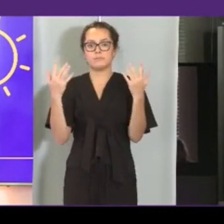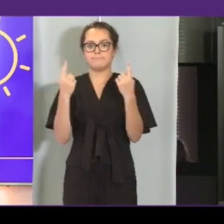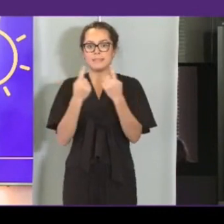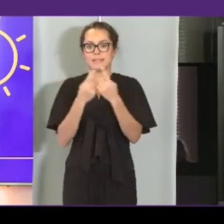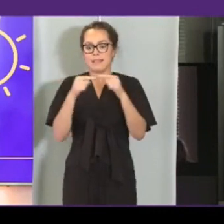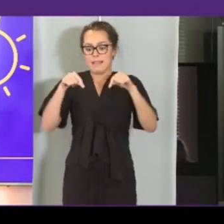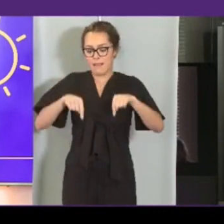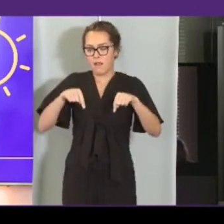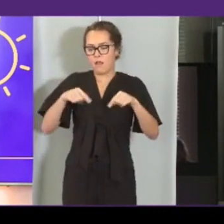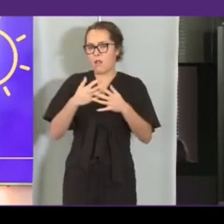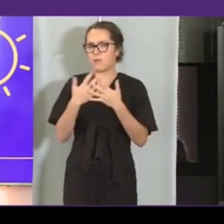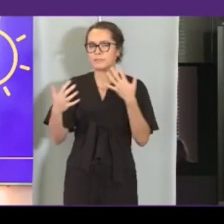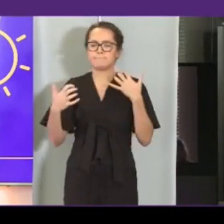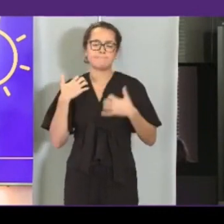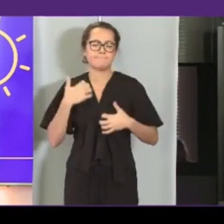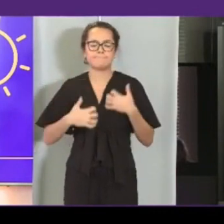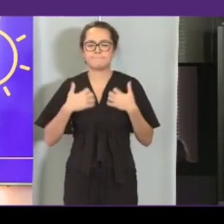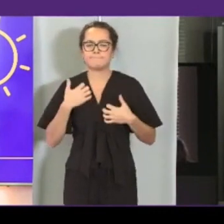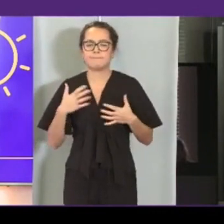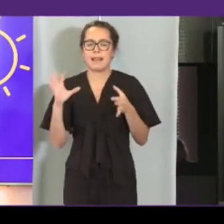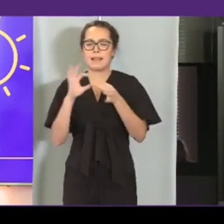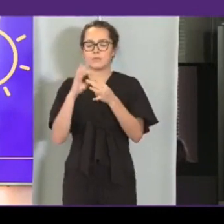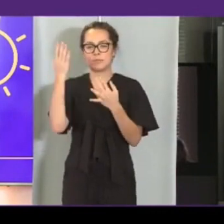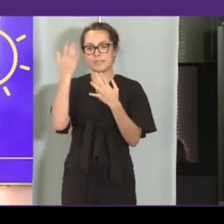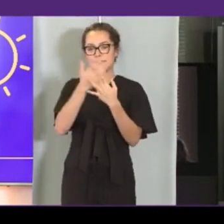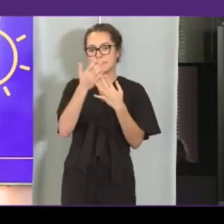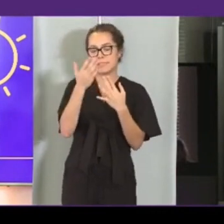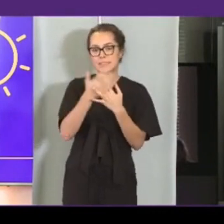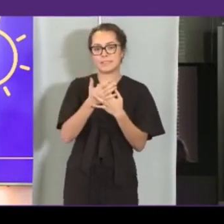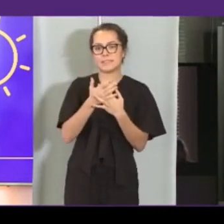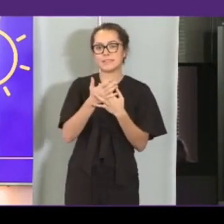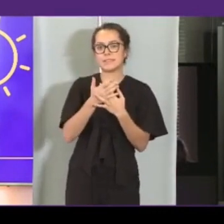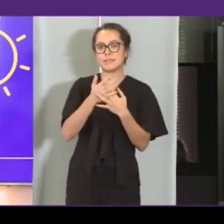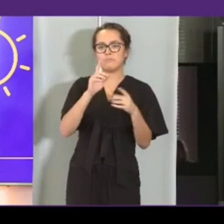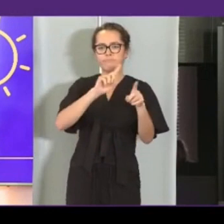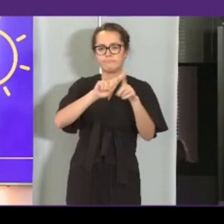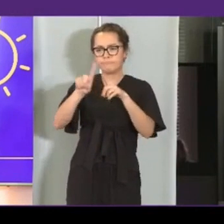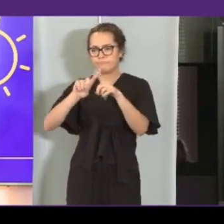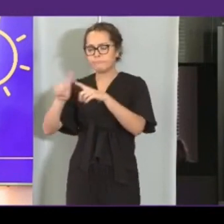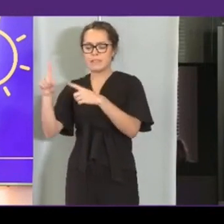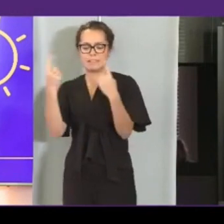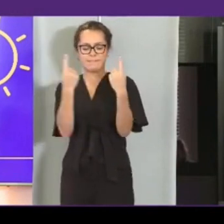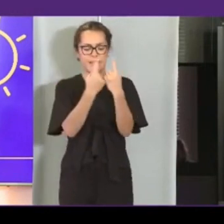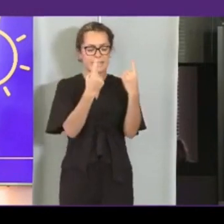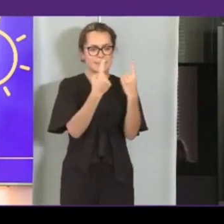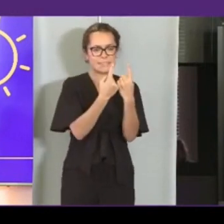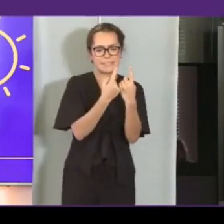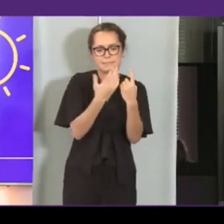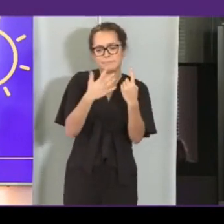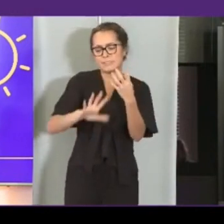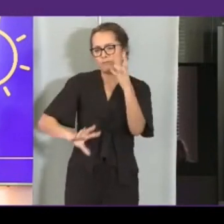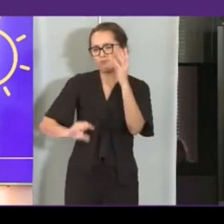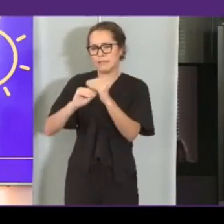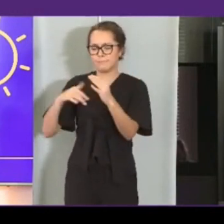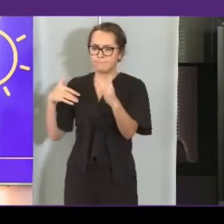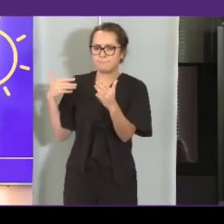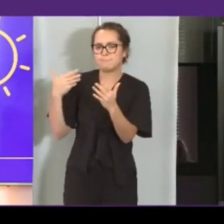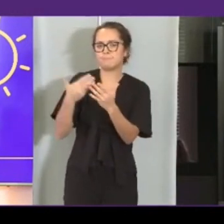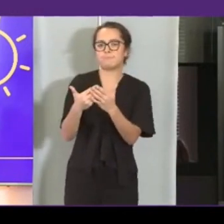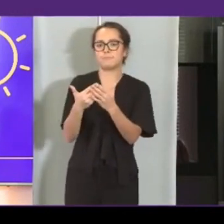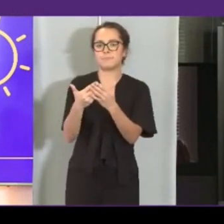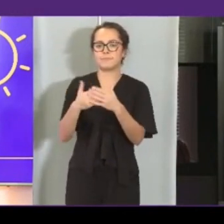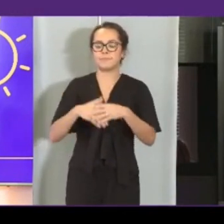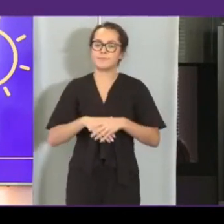interesting things in terms of accessibility. We've had lots of different gadgets and things that we've seen over the years.